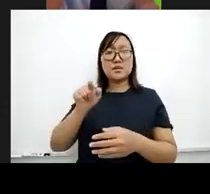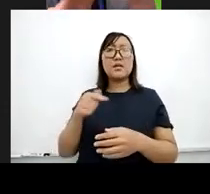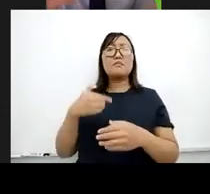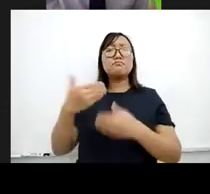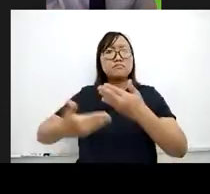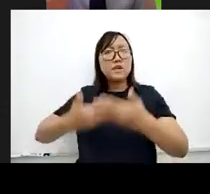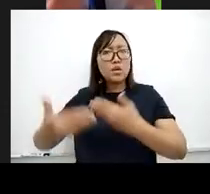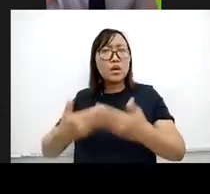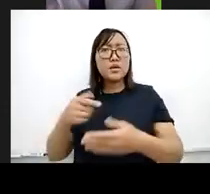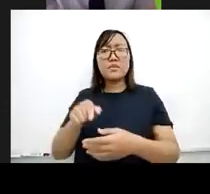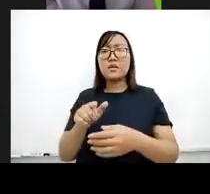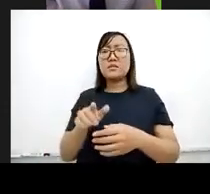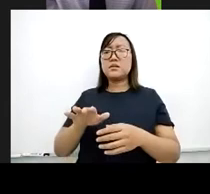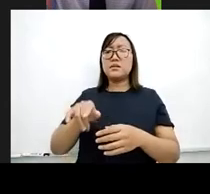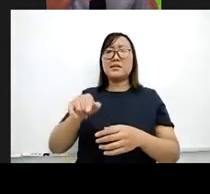rx100vi